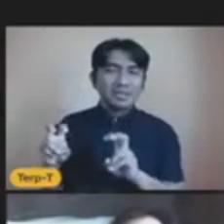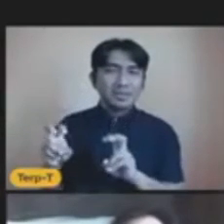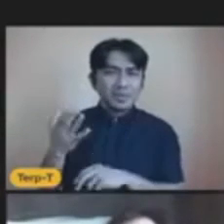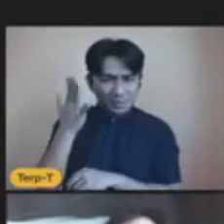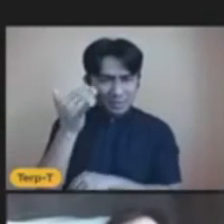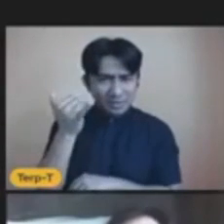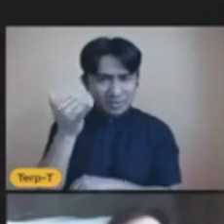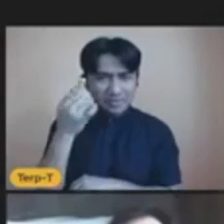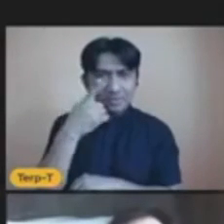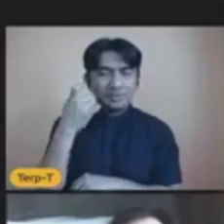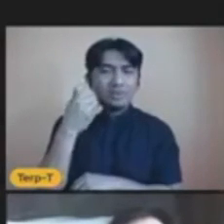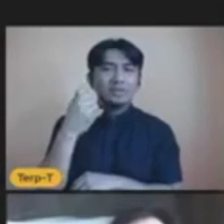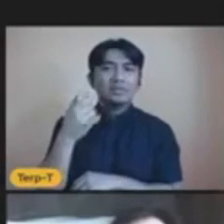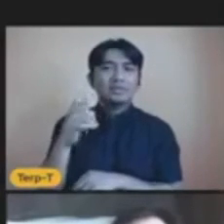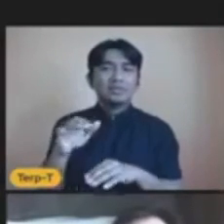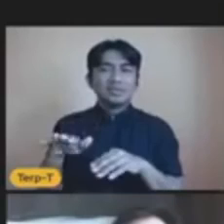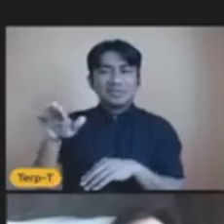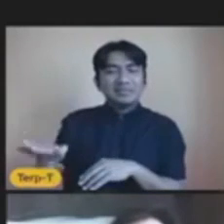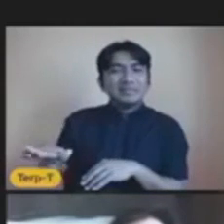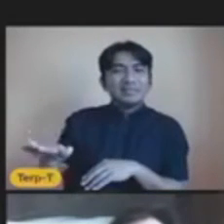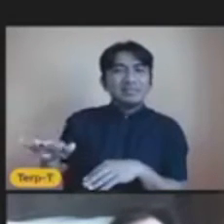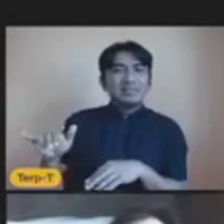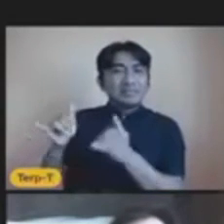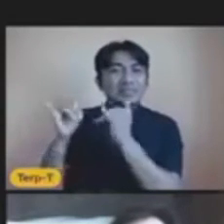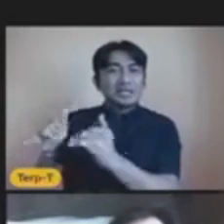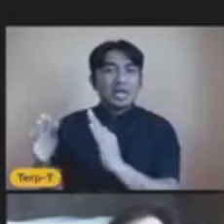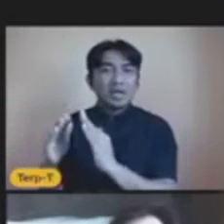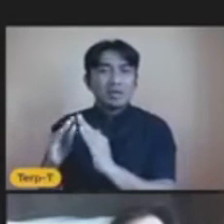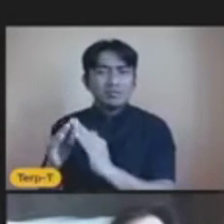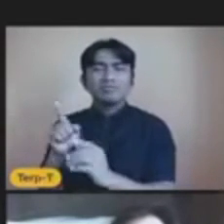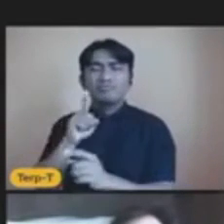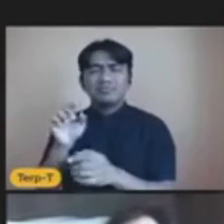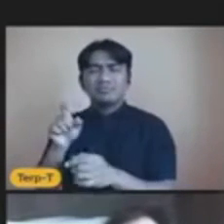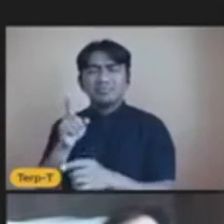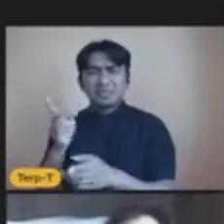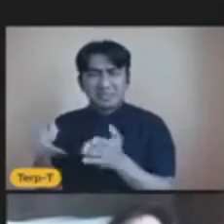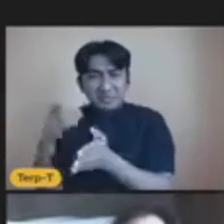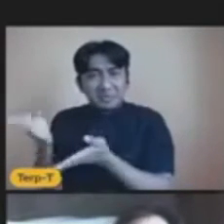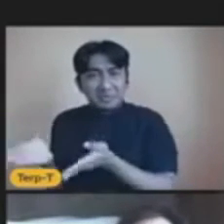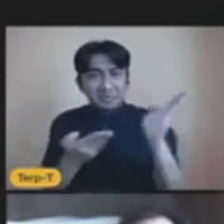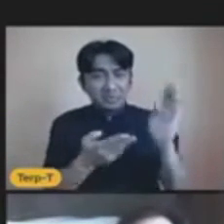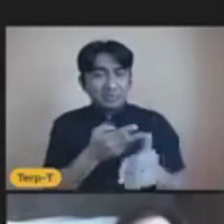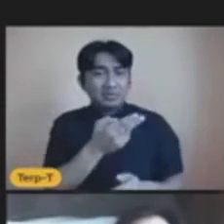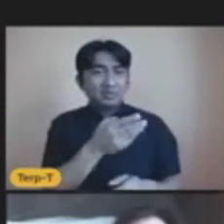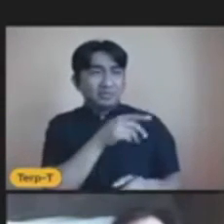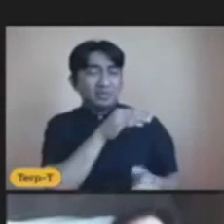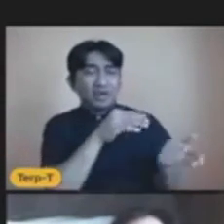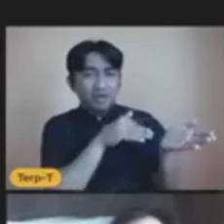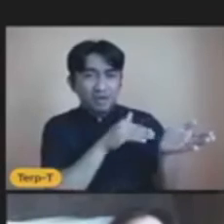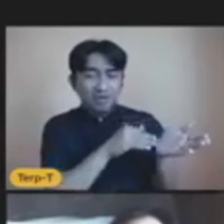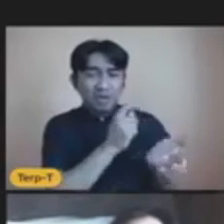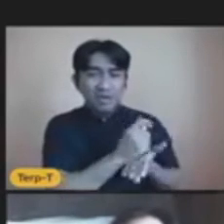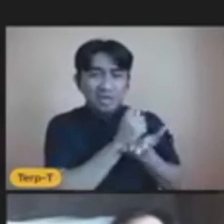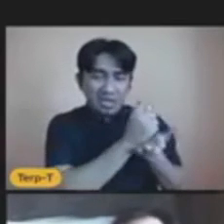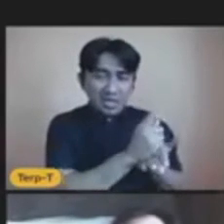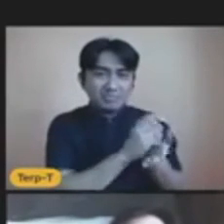of the time, our children stays at home. Yes, we bring them to professionals, we bring them to doctors, to therapy and all. But